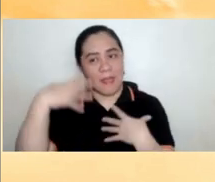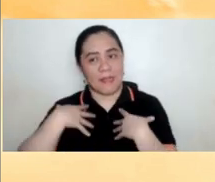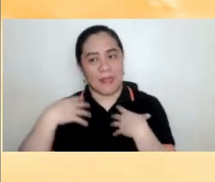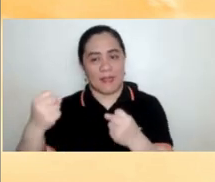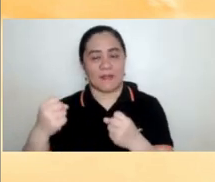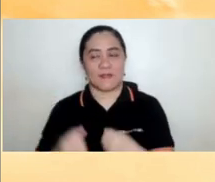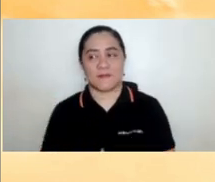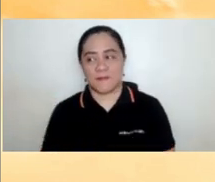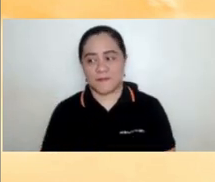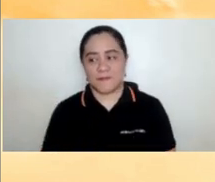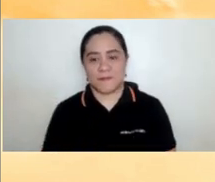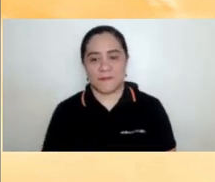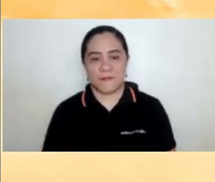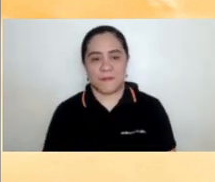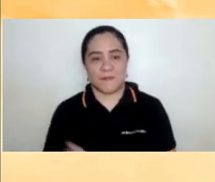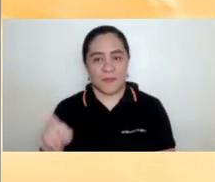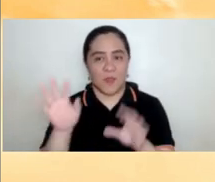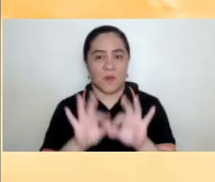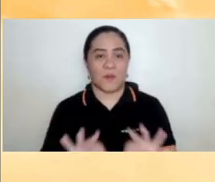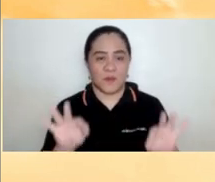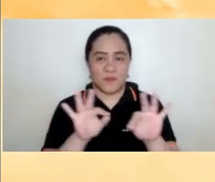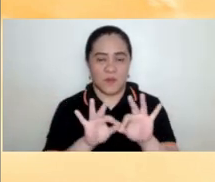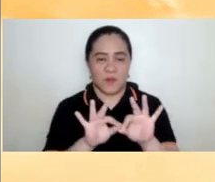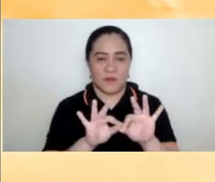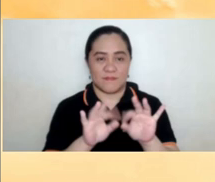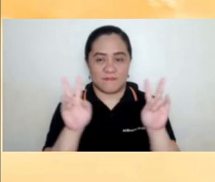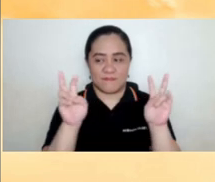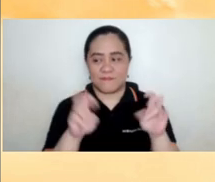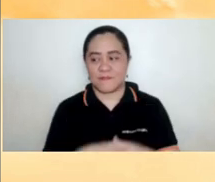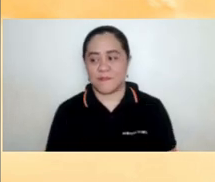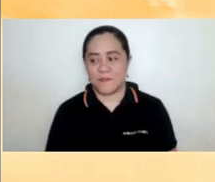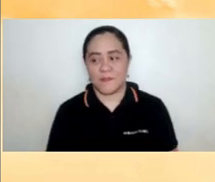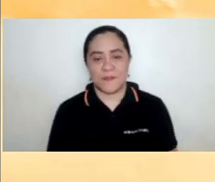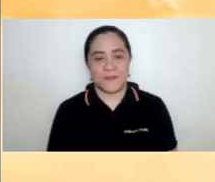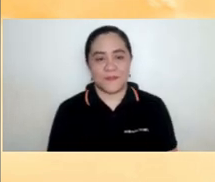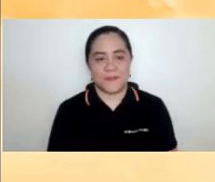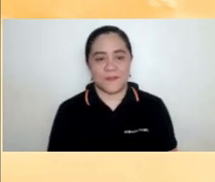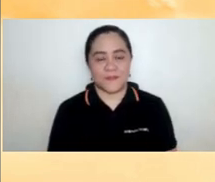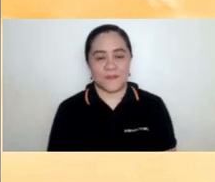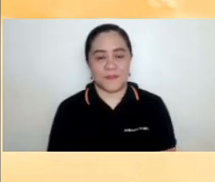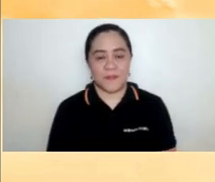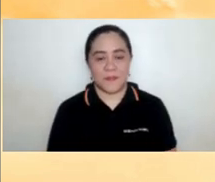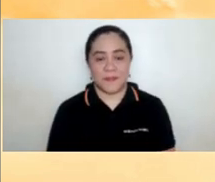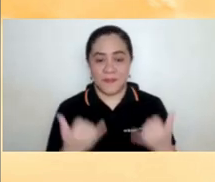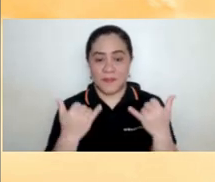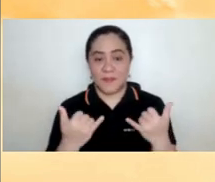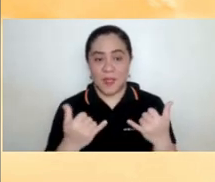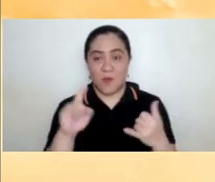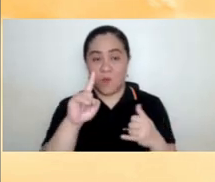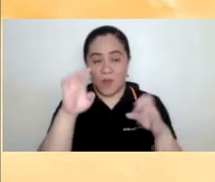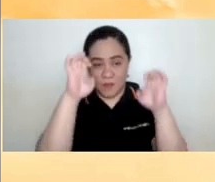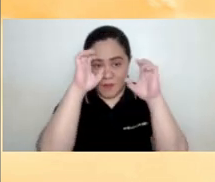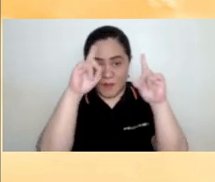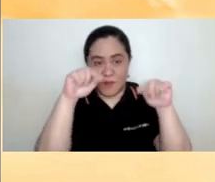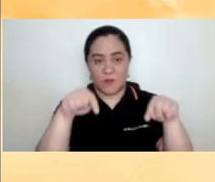disorders. So this is a very important conversation. So this session aims to educate child and